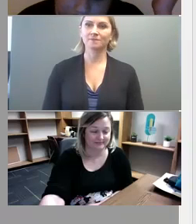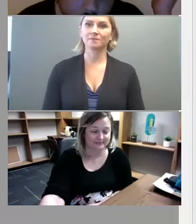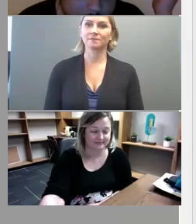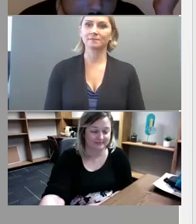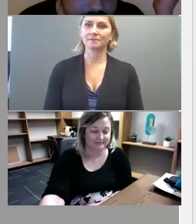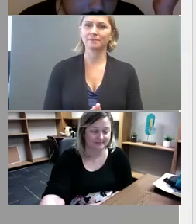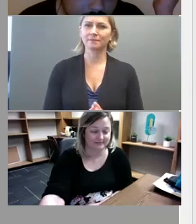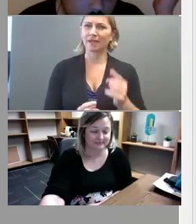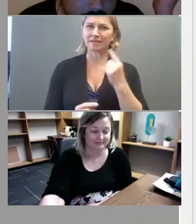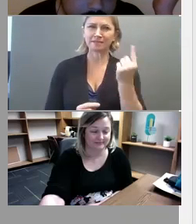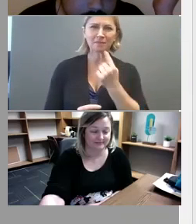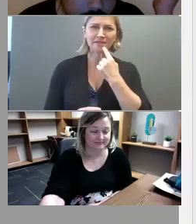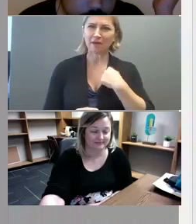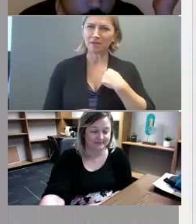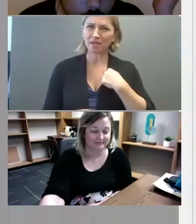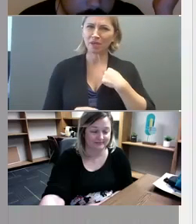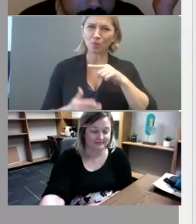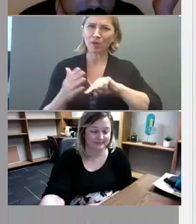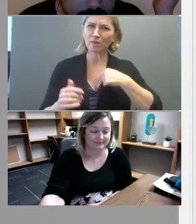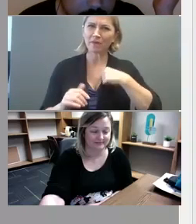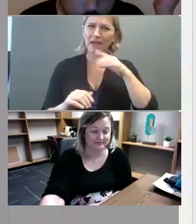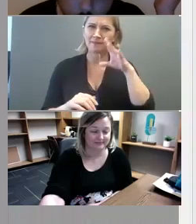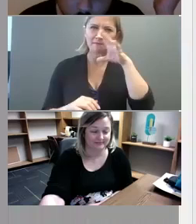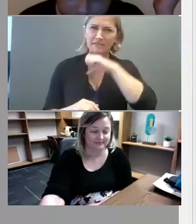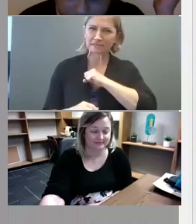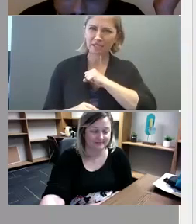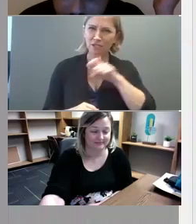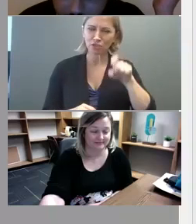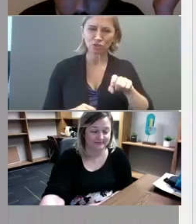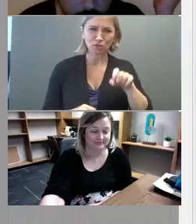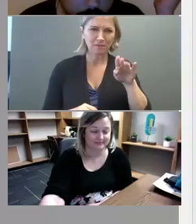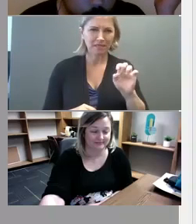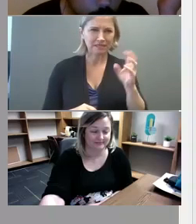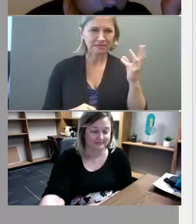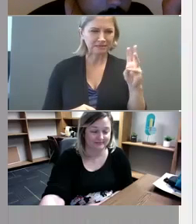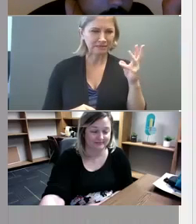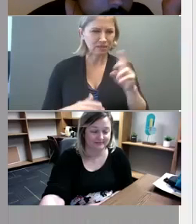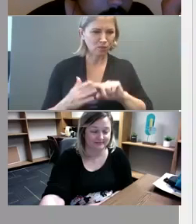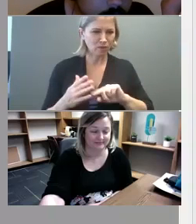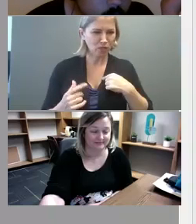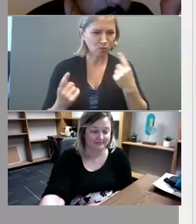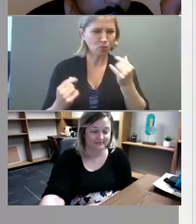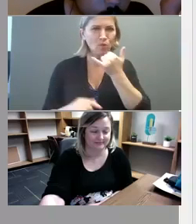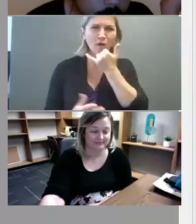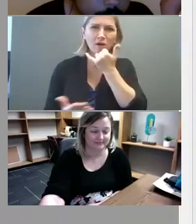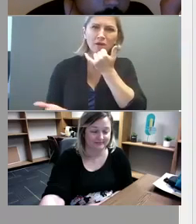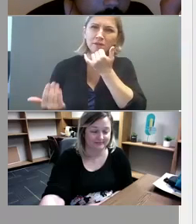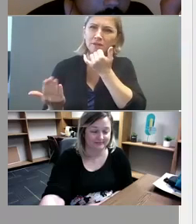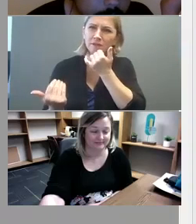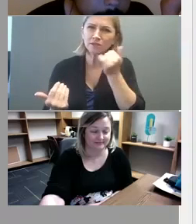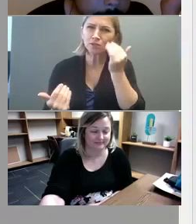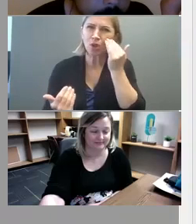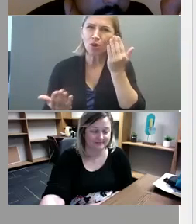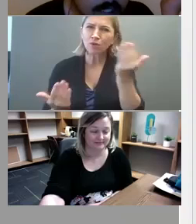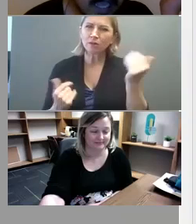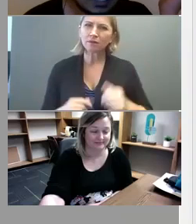Can someone tell me what am I missing here? Why is it should be 16 cubed? What am I missing here? What did I do wrong while I look into it?